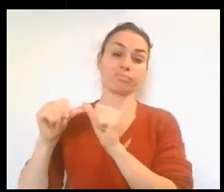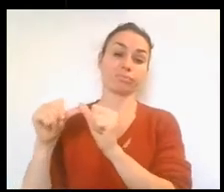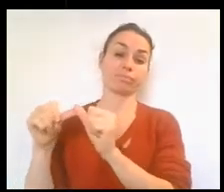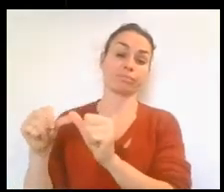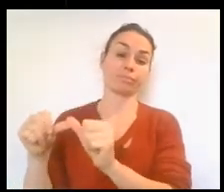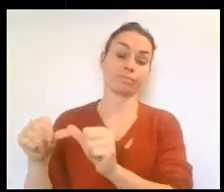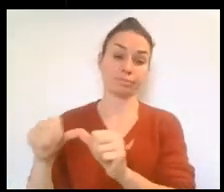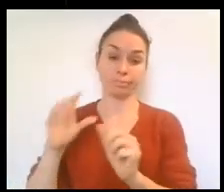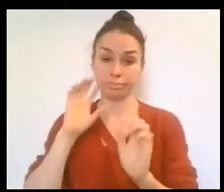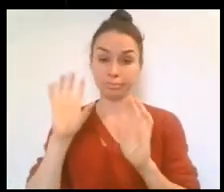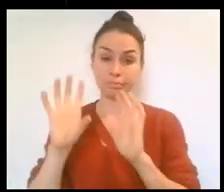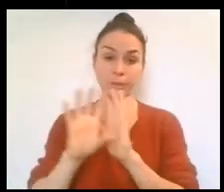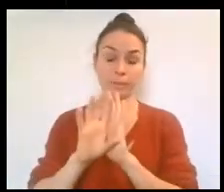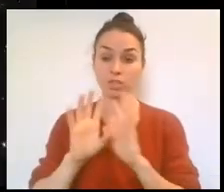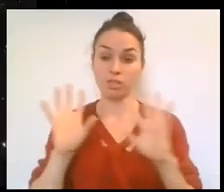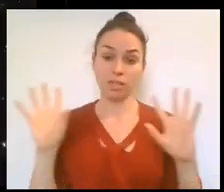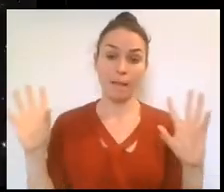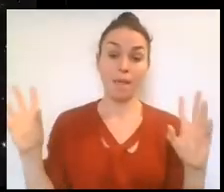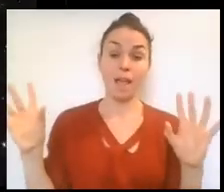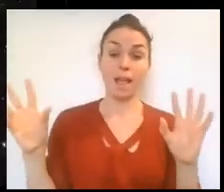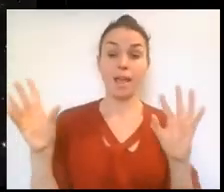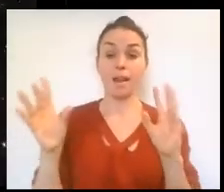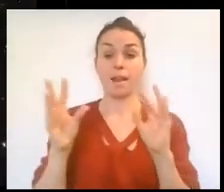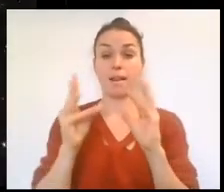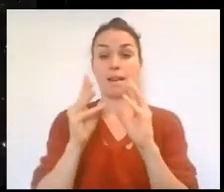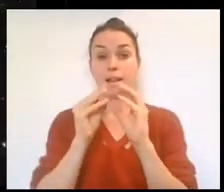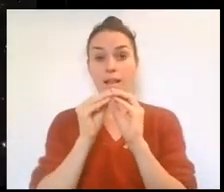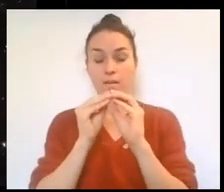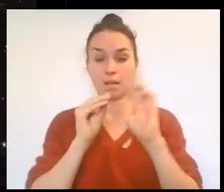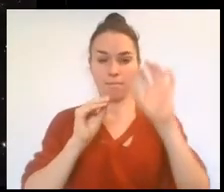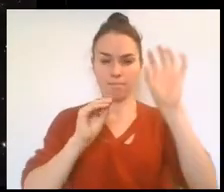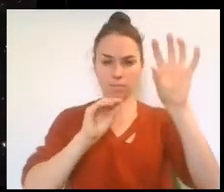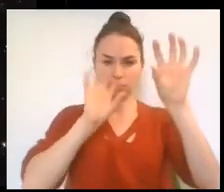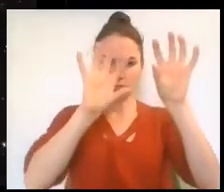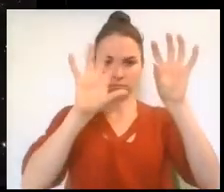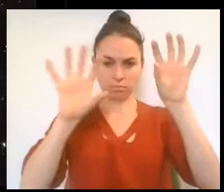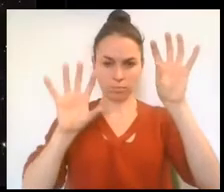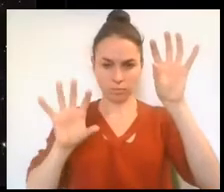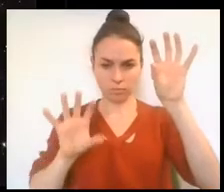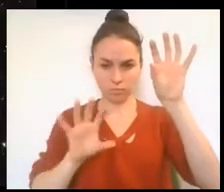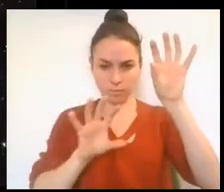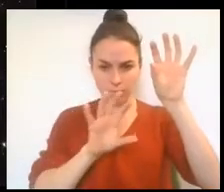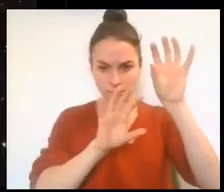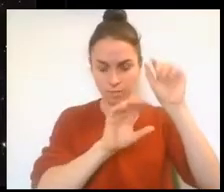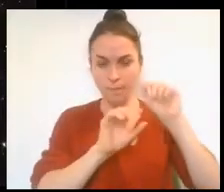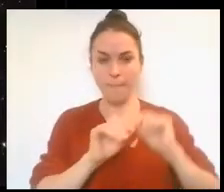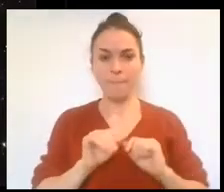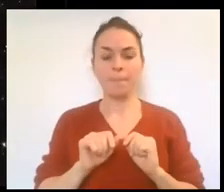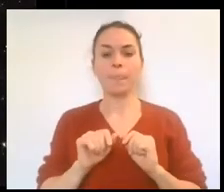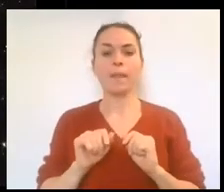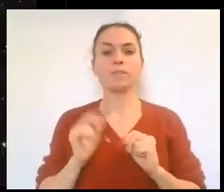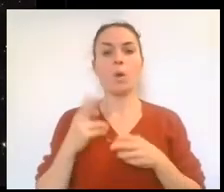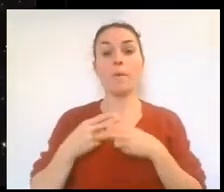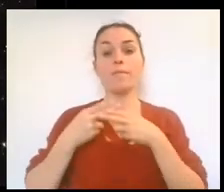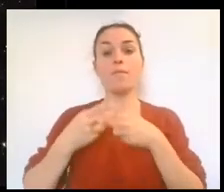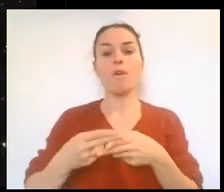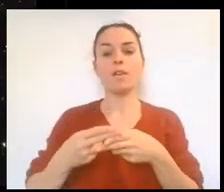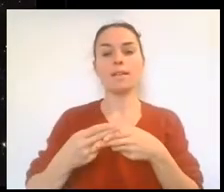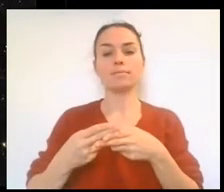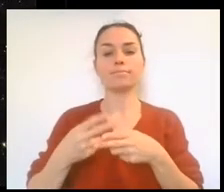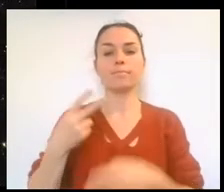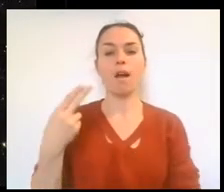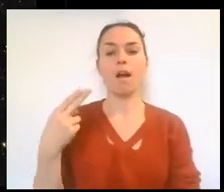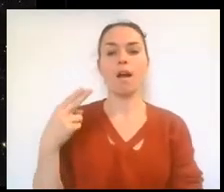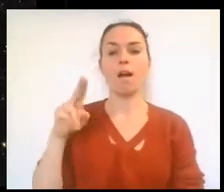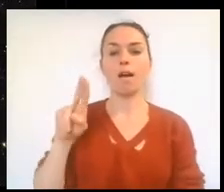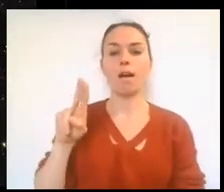electronically adding them all up, and we imaged what we called the Hubble Deep Field. This was a blank